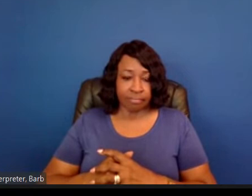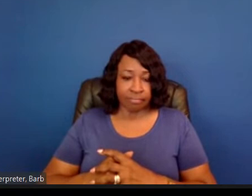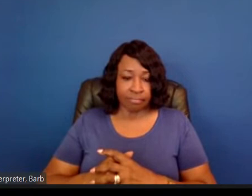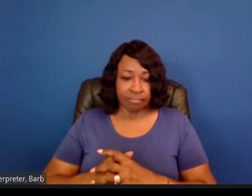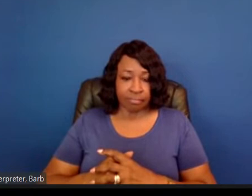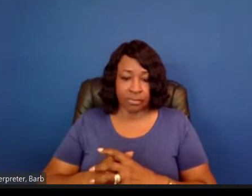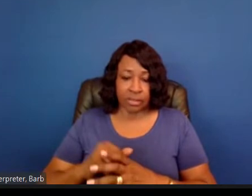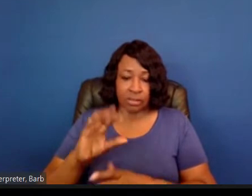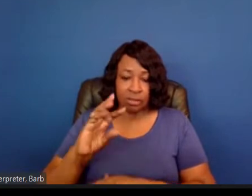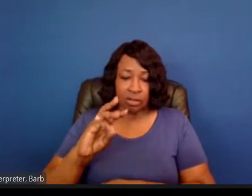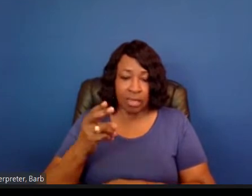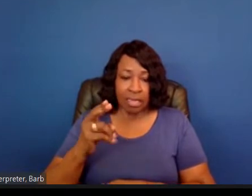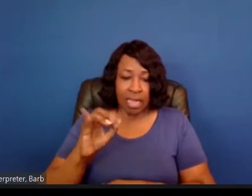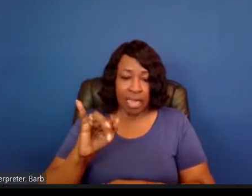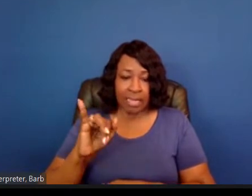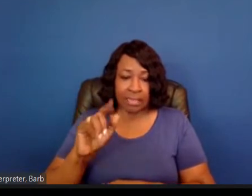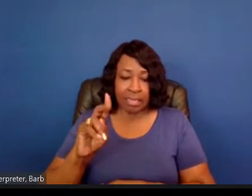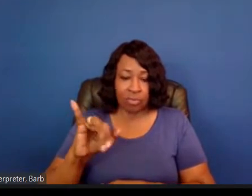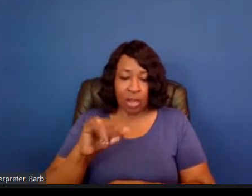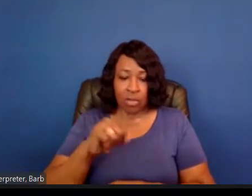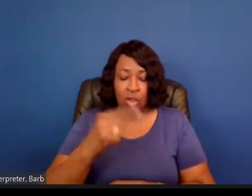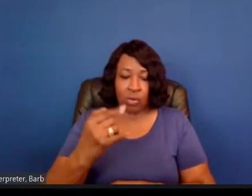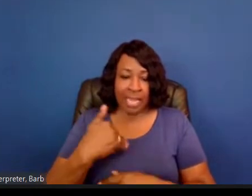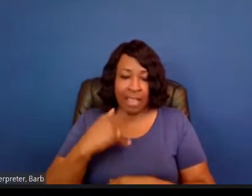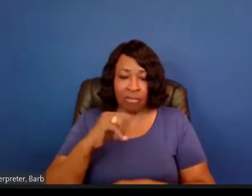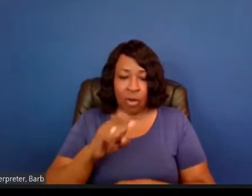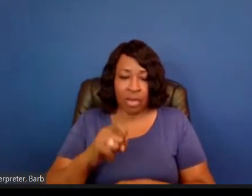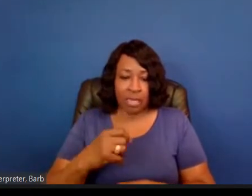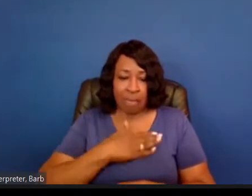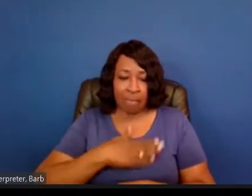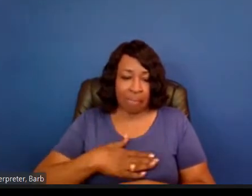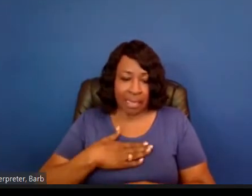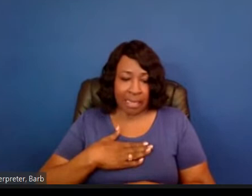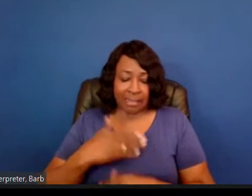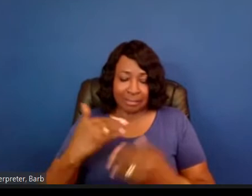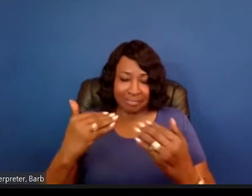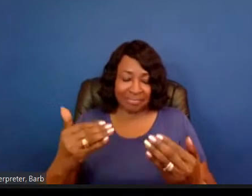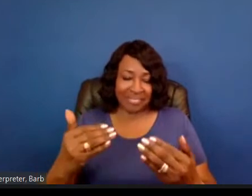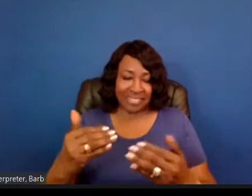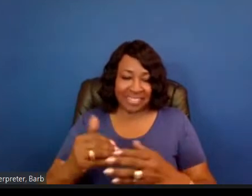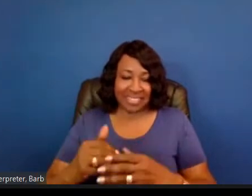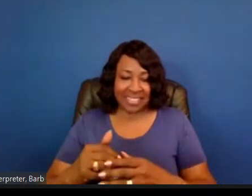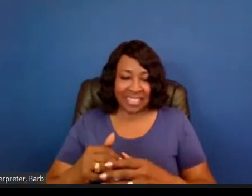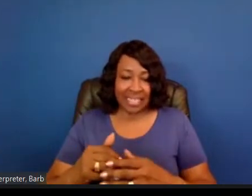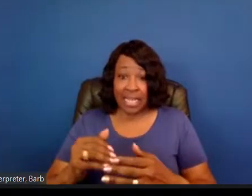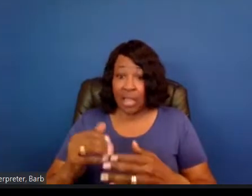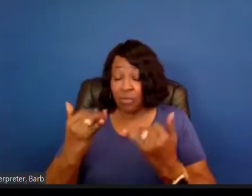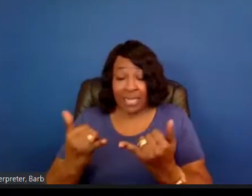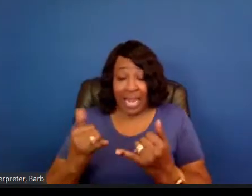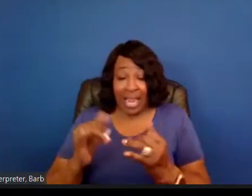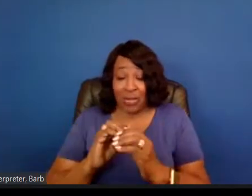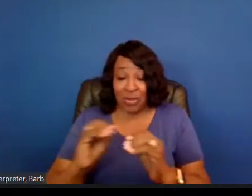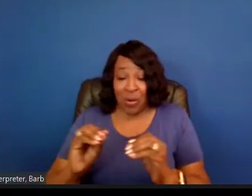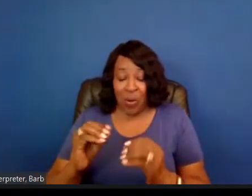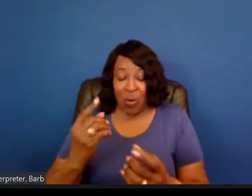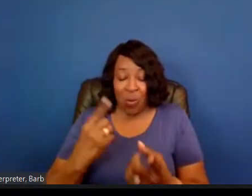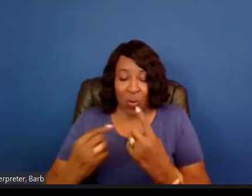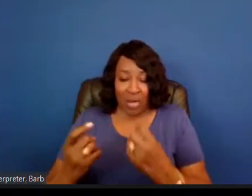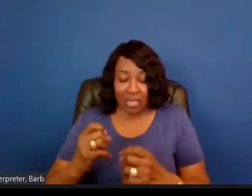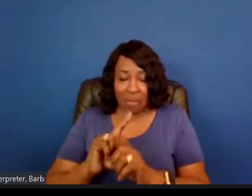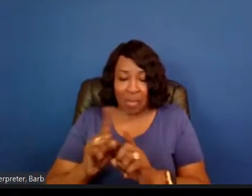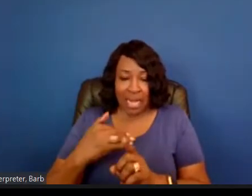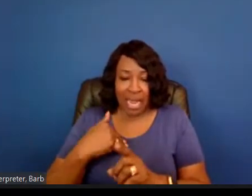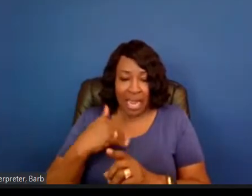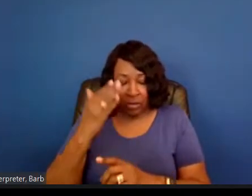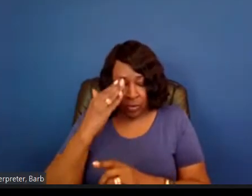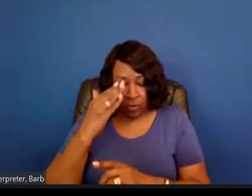Whitney, you always have a question for me. Please don't leave me hanging. I at the moment, I don't have a question, but I know for a fact